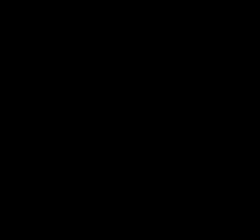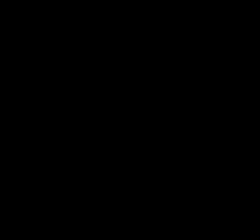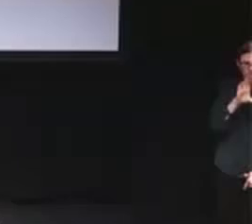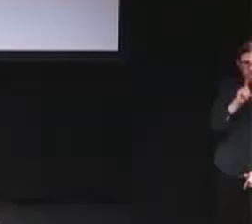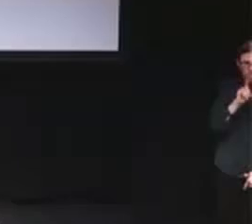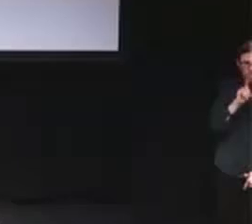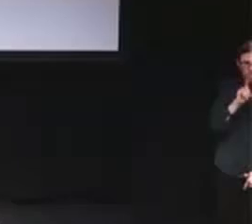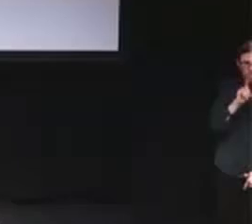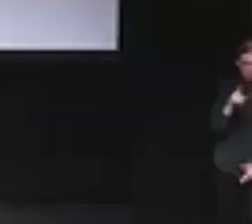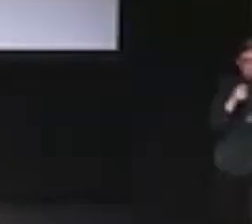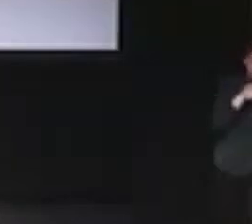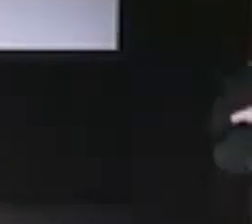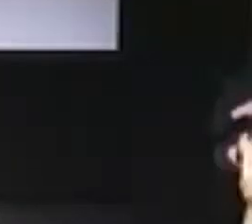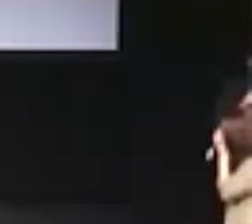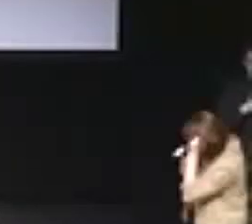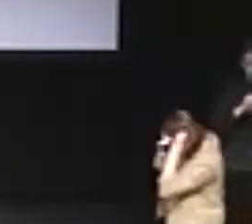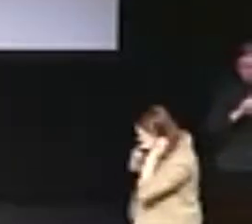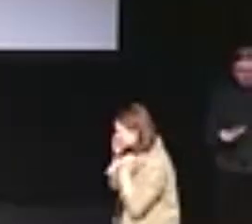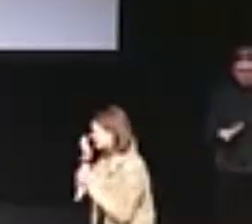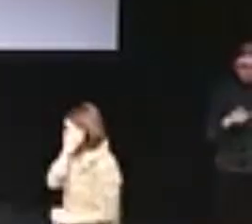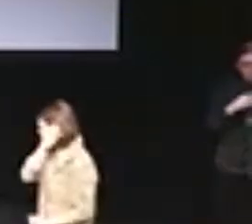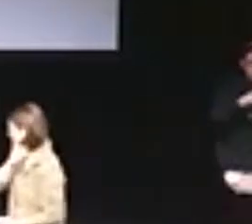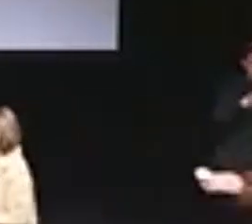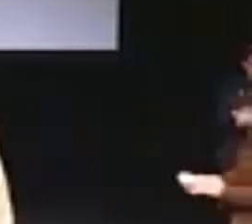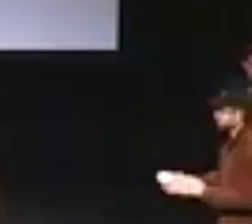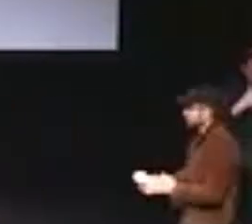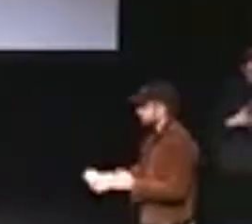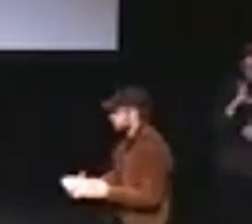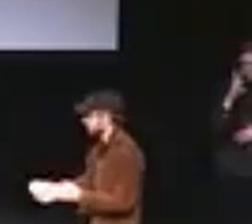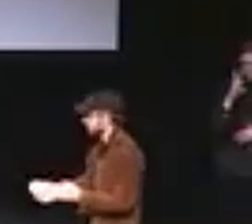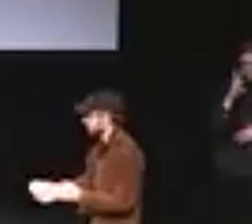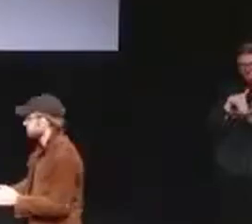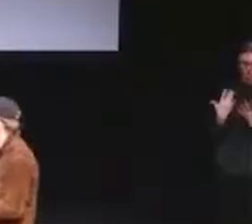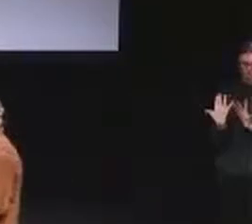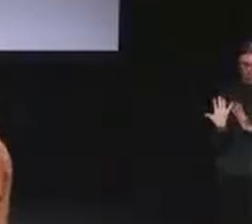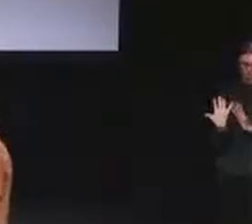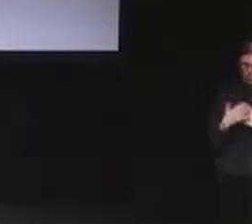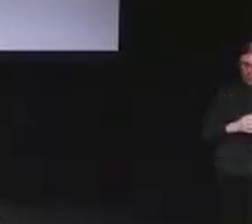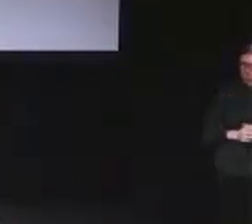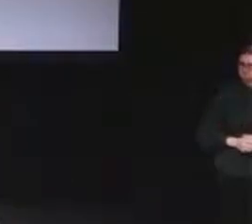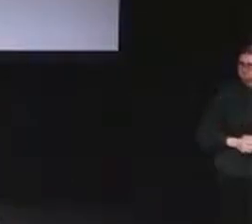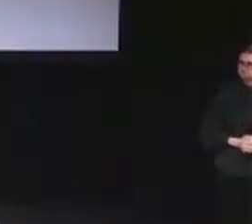Producer of 6,000 Waiting. What a moving film. That was fantastic.